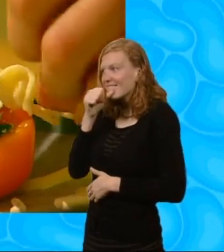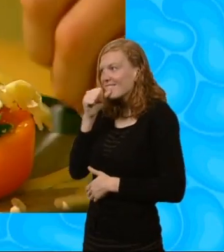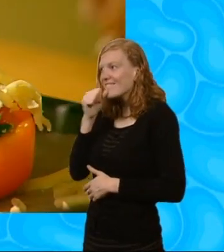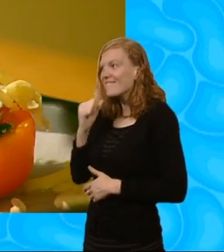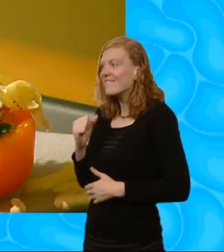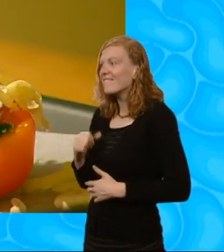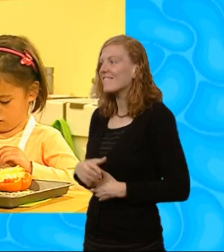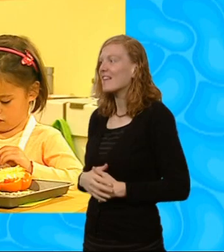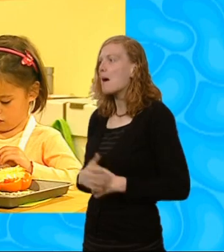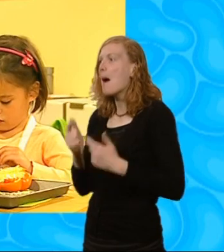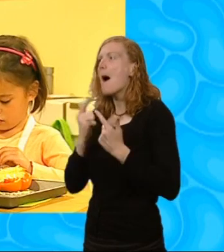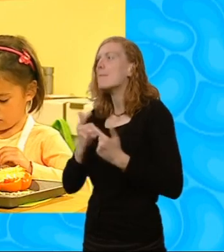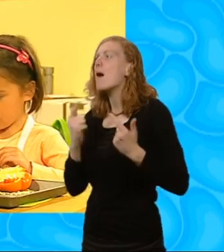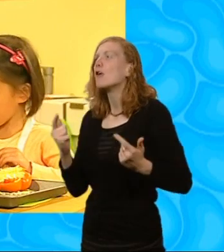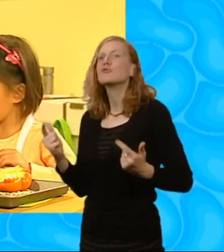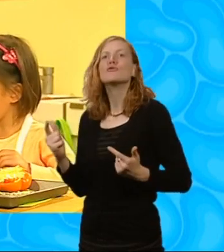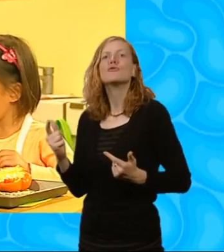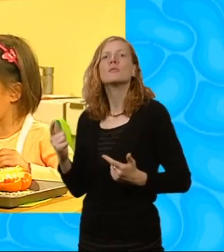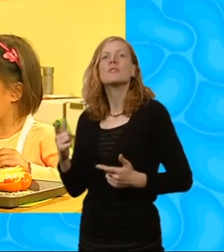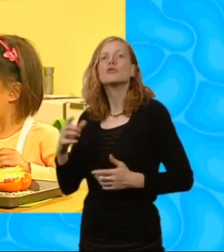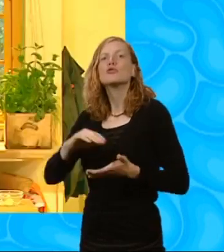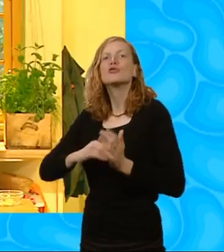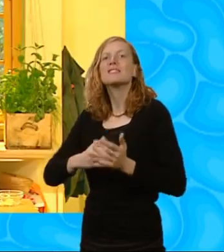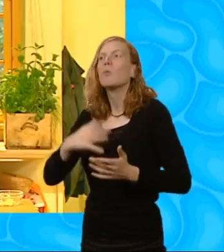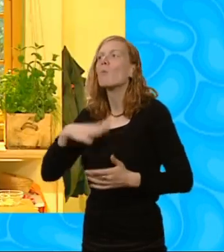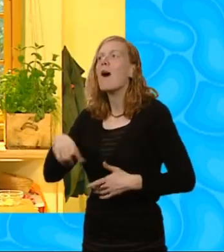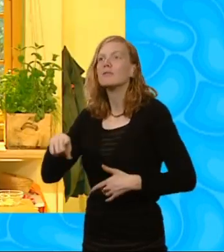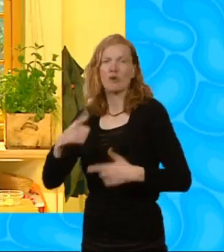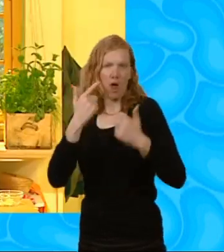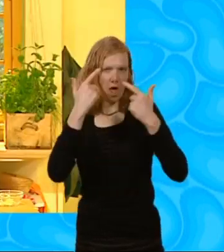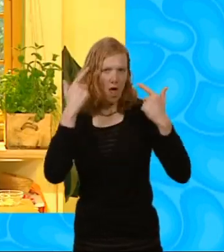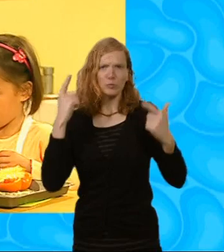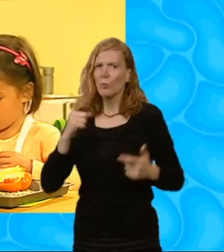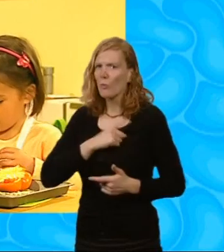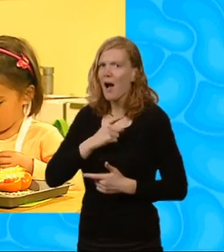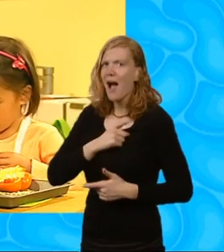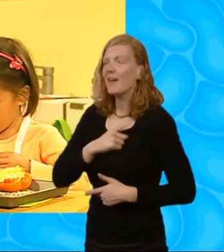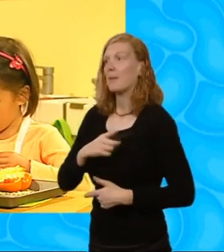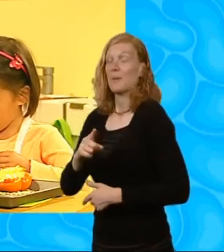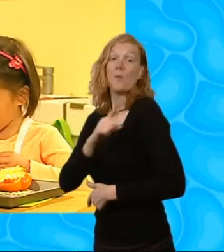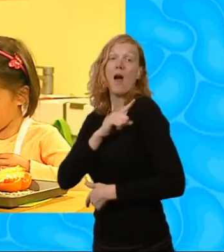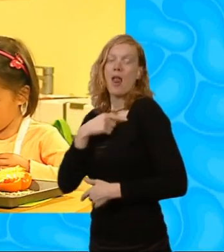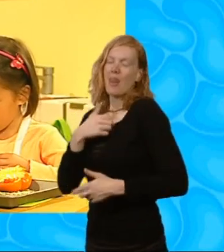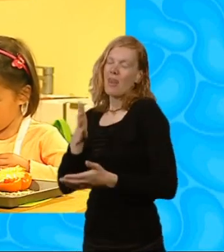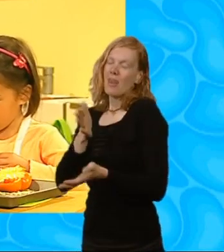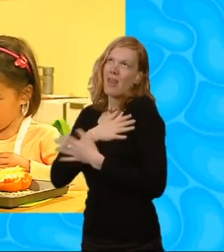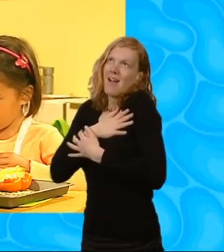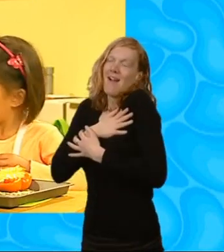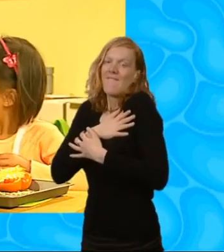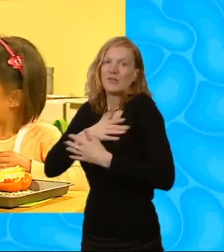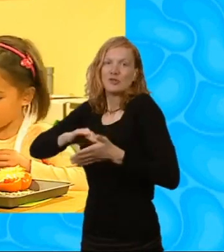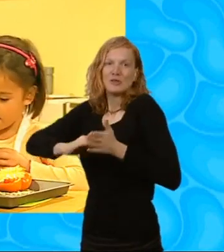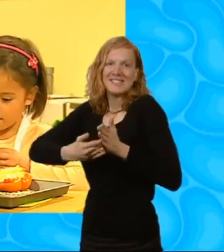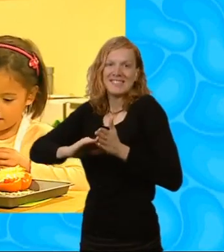Piers, how much cheese have you put on? A lot. Why have you put a lot of cheese on? Because I really, really, really, really, really, really